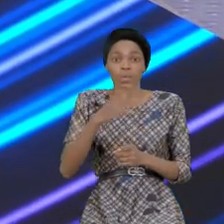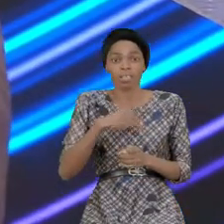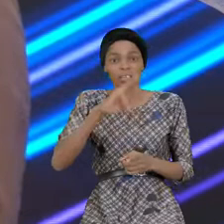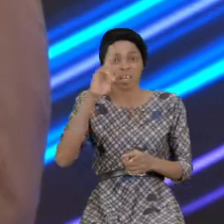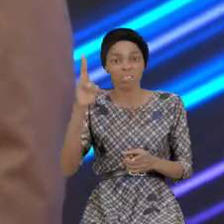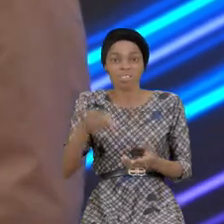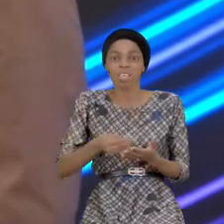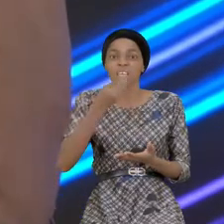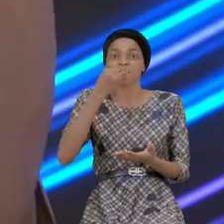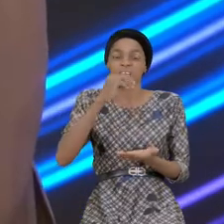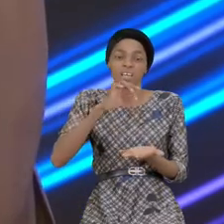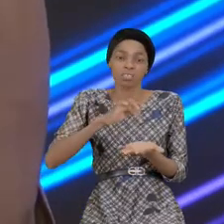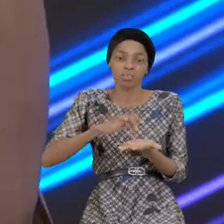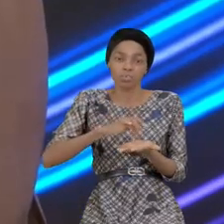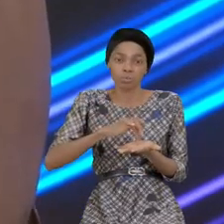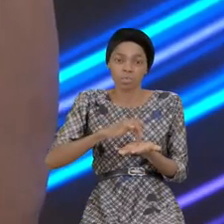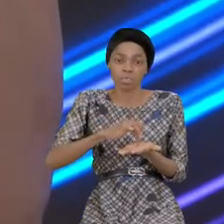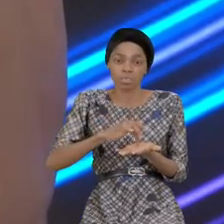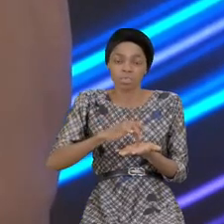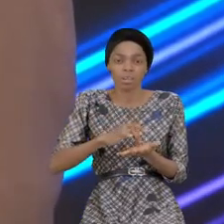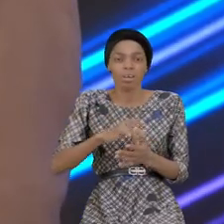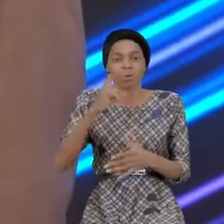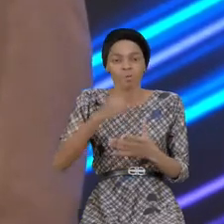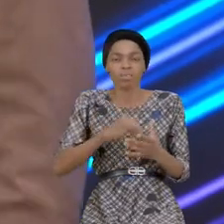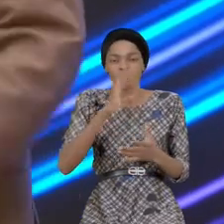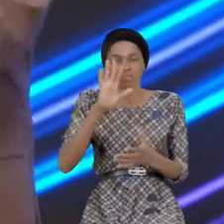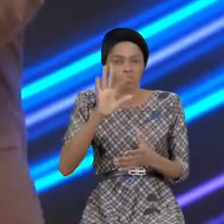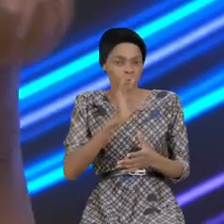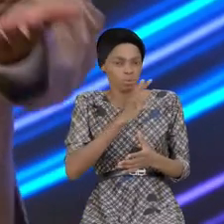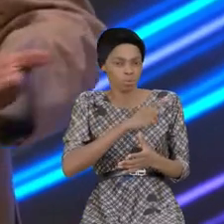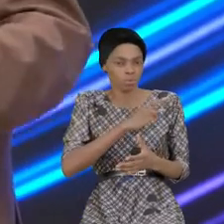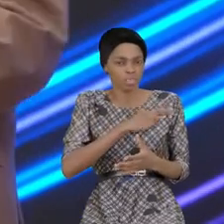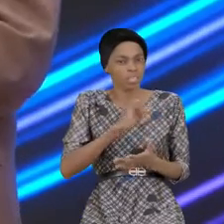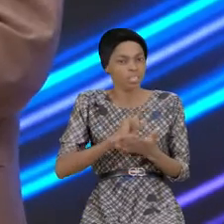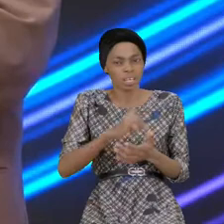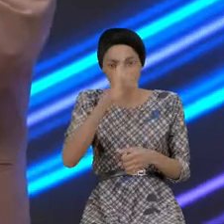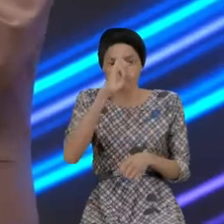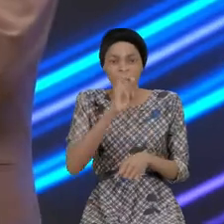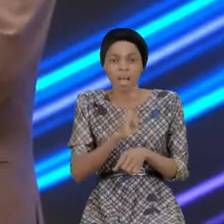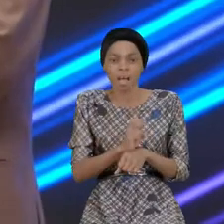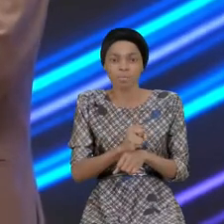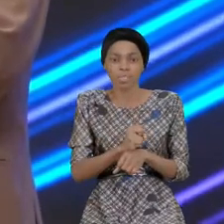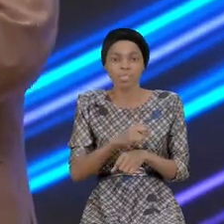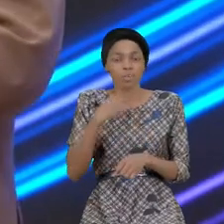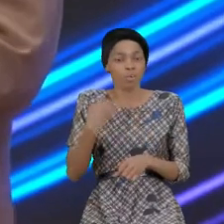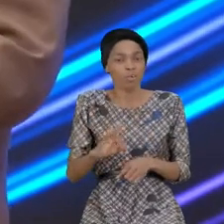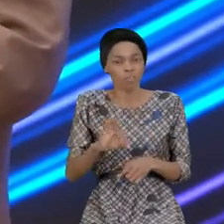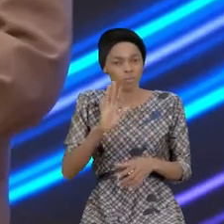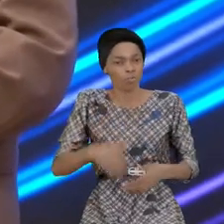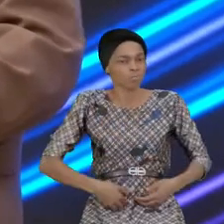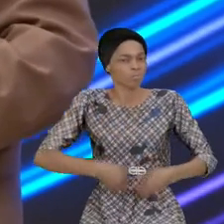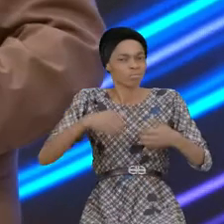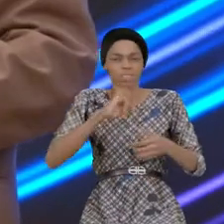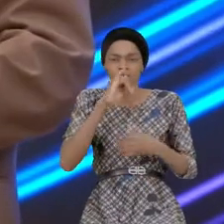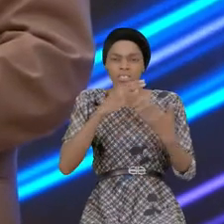the habit of that inner violence provocation is still there and the blood pressure